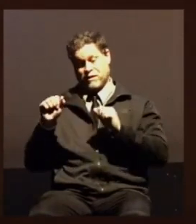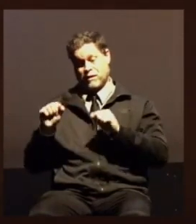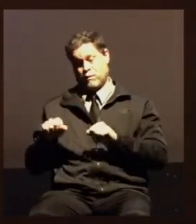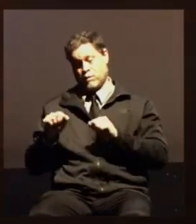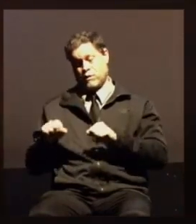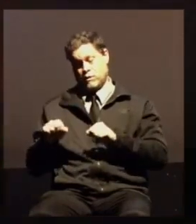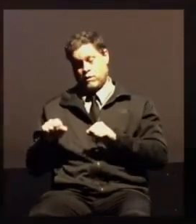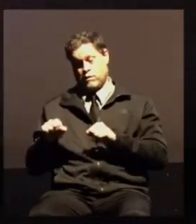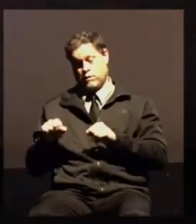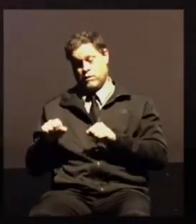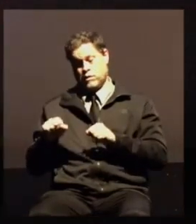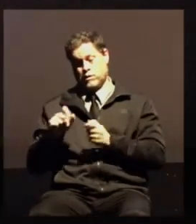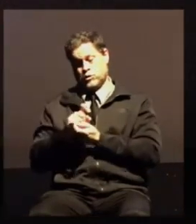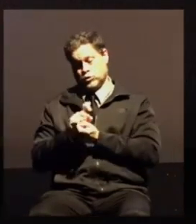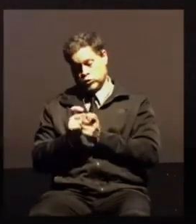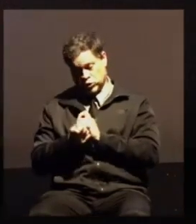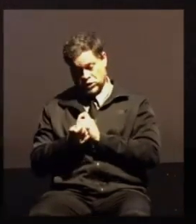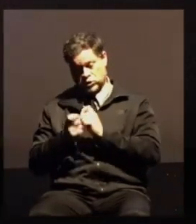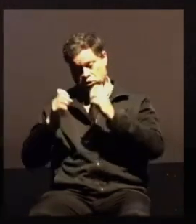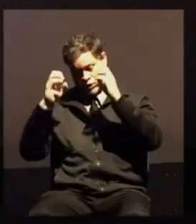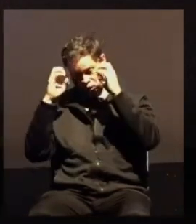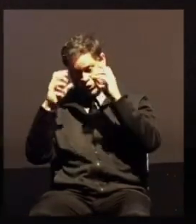to change their